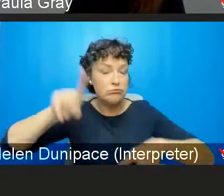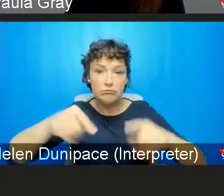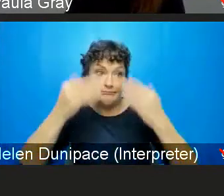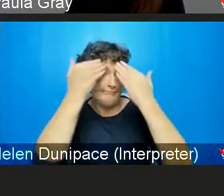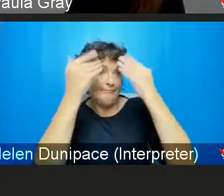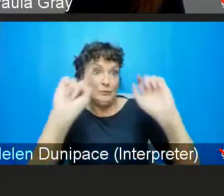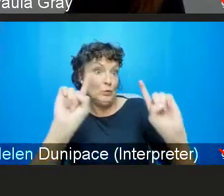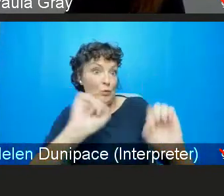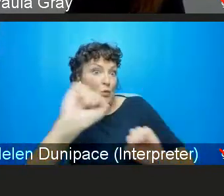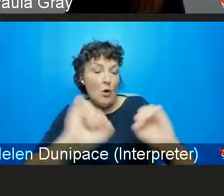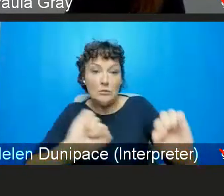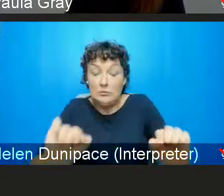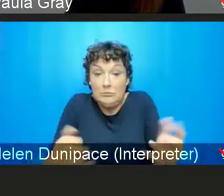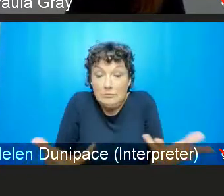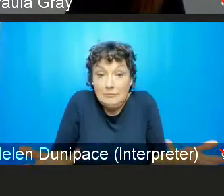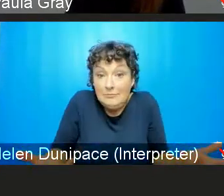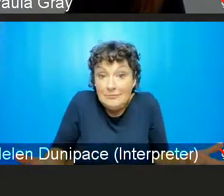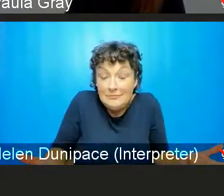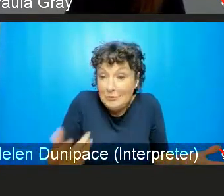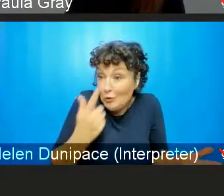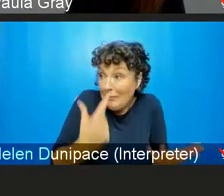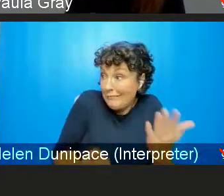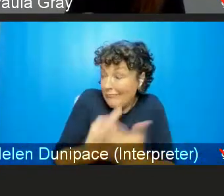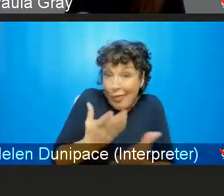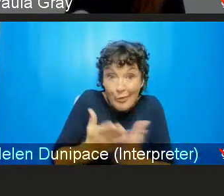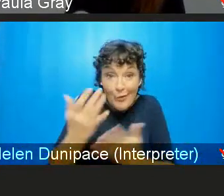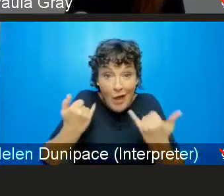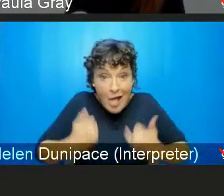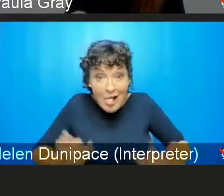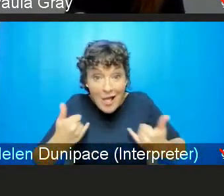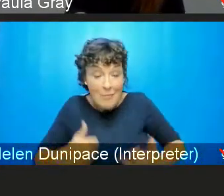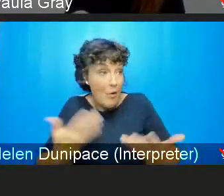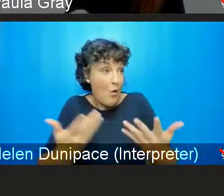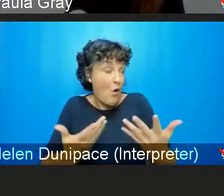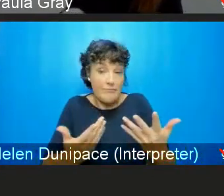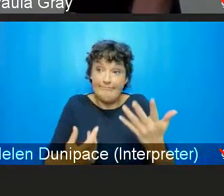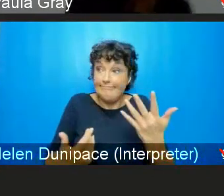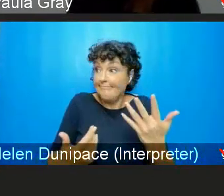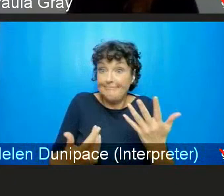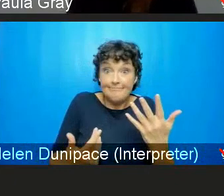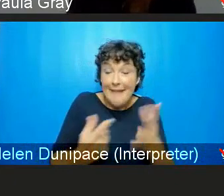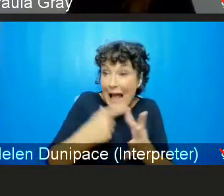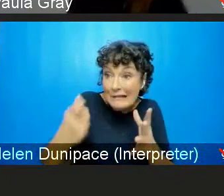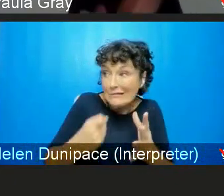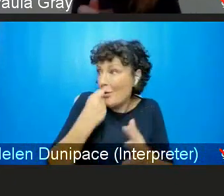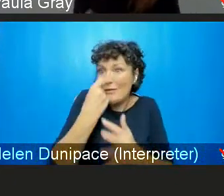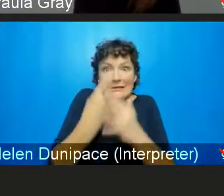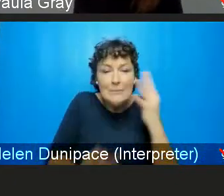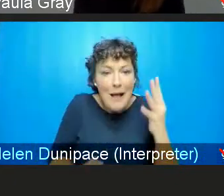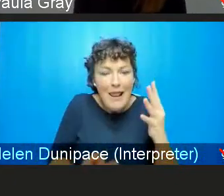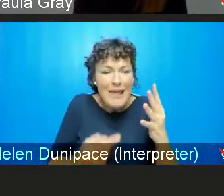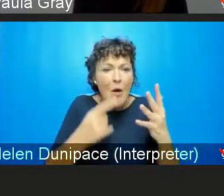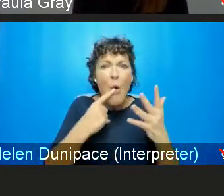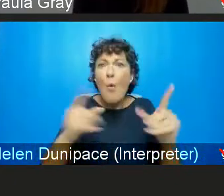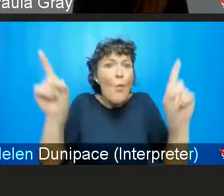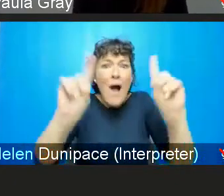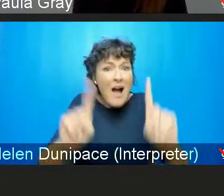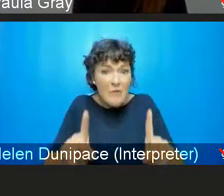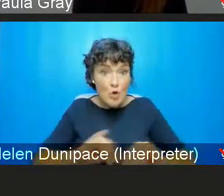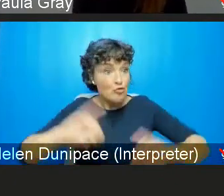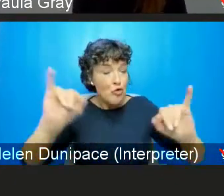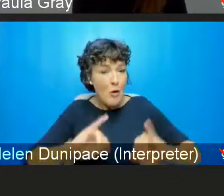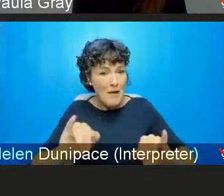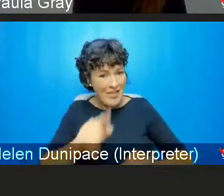various makers of ill health and disability and impairment inducing events. So I think that's something